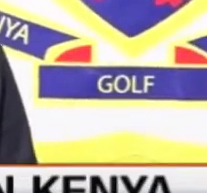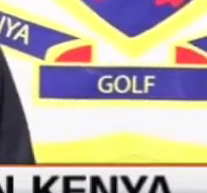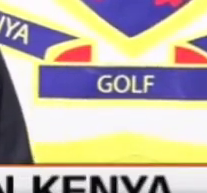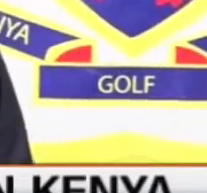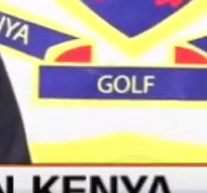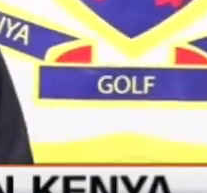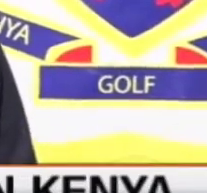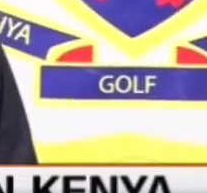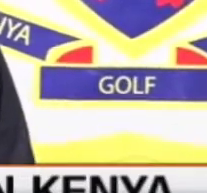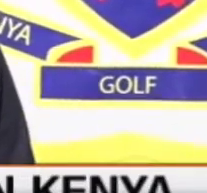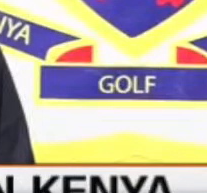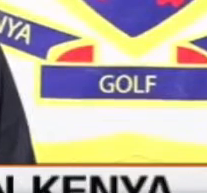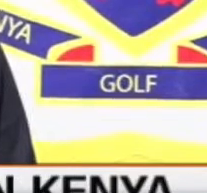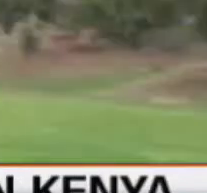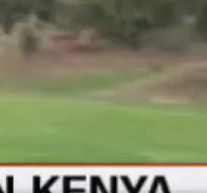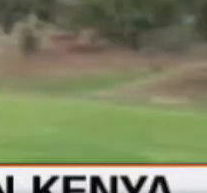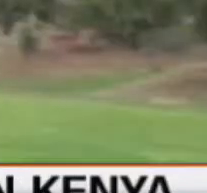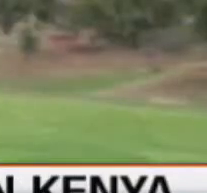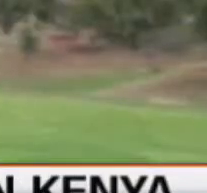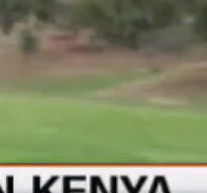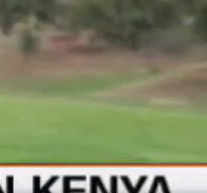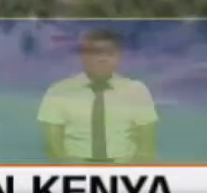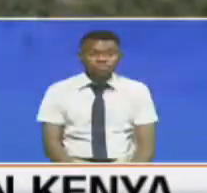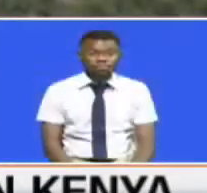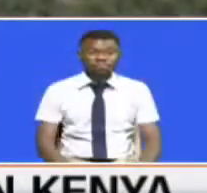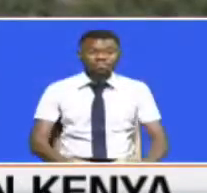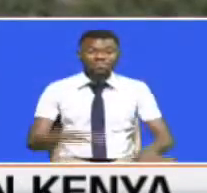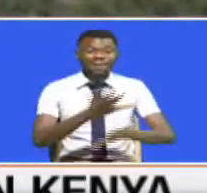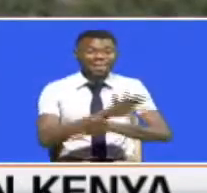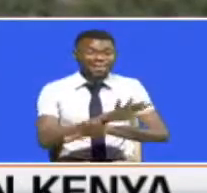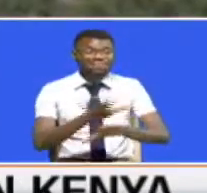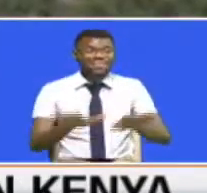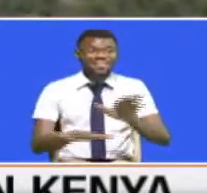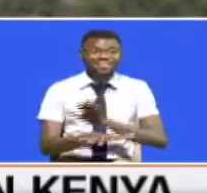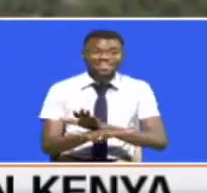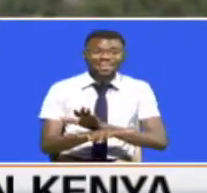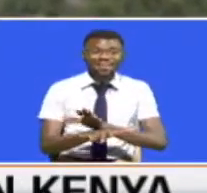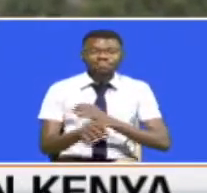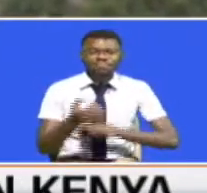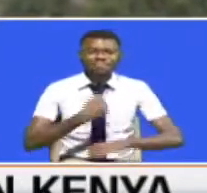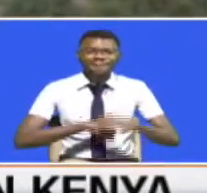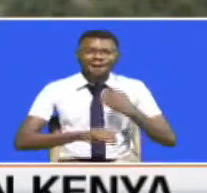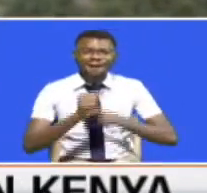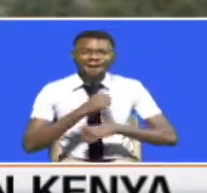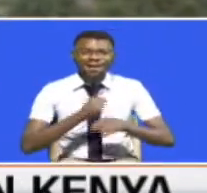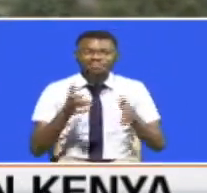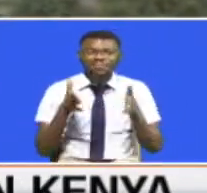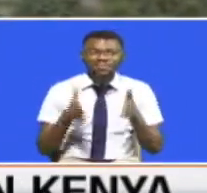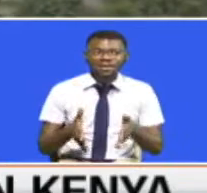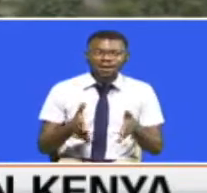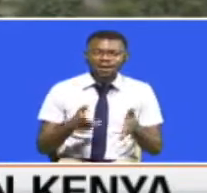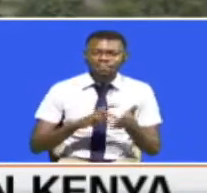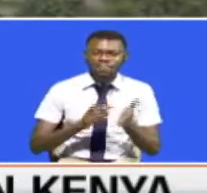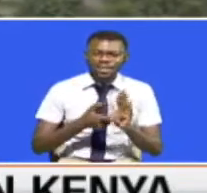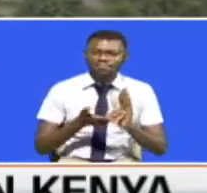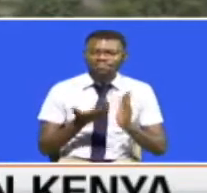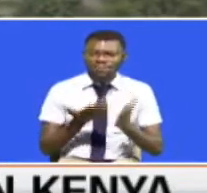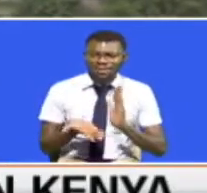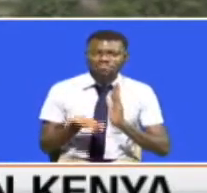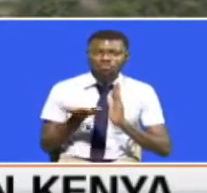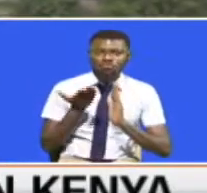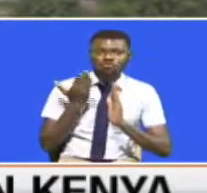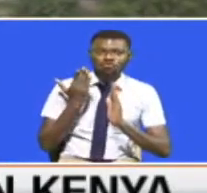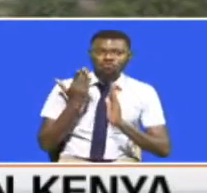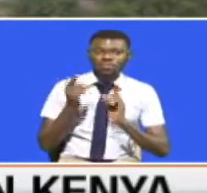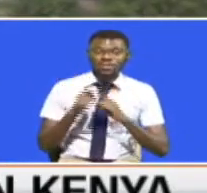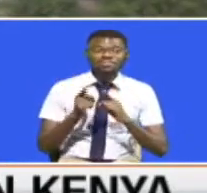for elite players around the country. Everything that we do here is just filling the glass a little bit, you know? And